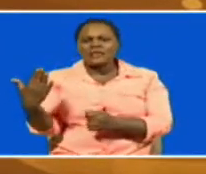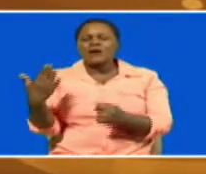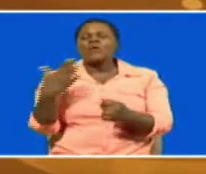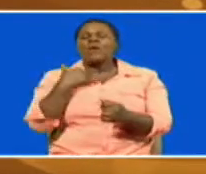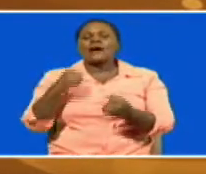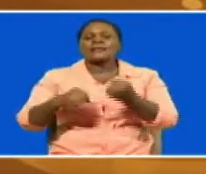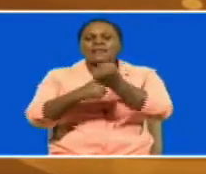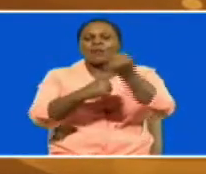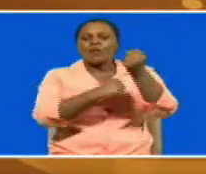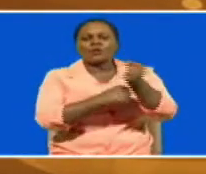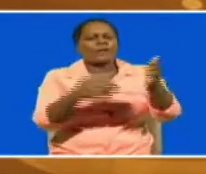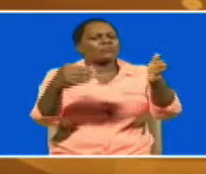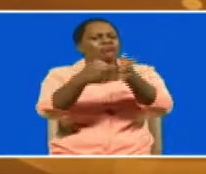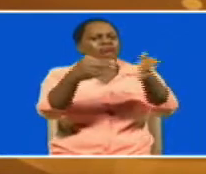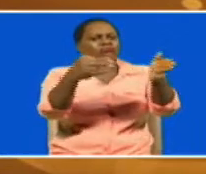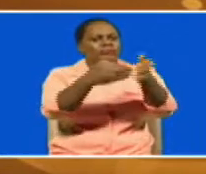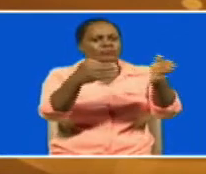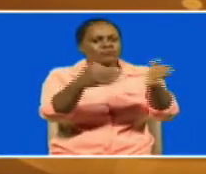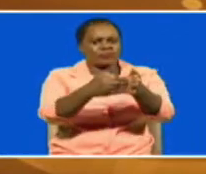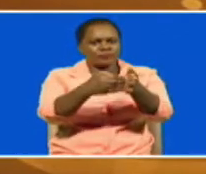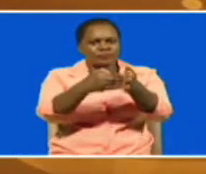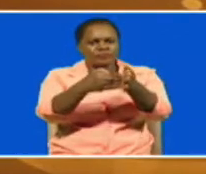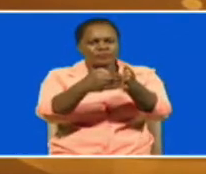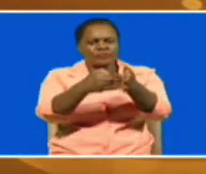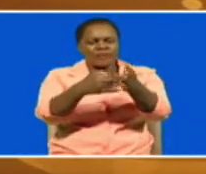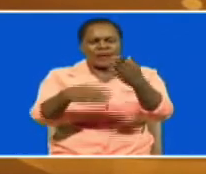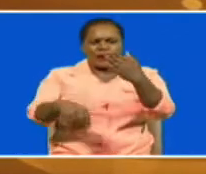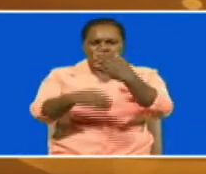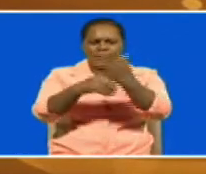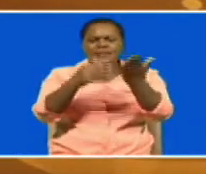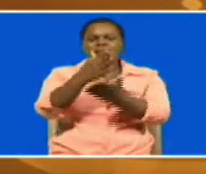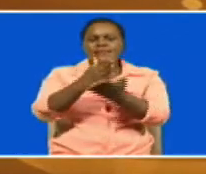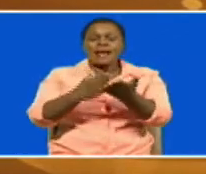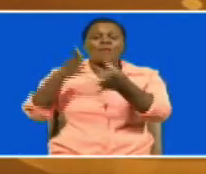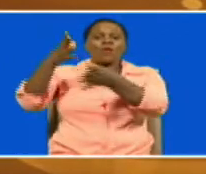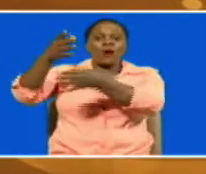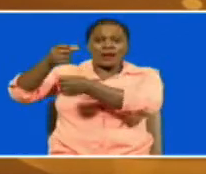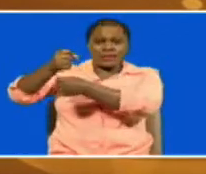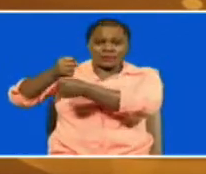wangependa wafuasi wao wasusie. Ameongeza kusema kuwa kuna baadhi ya kampuni zinatumika vibaya.